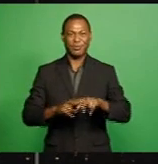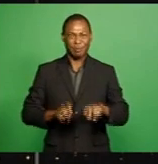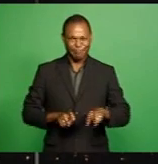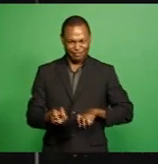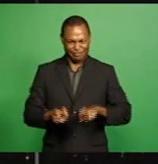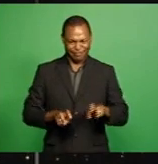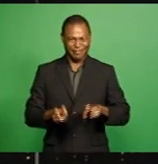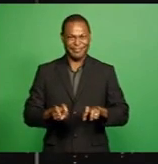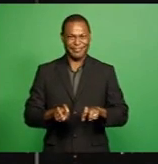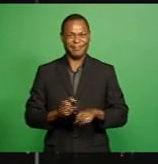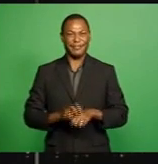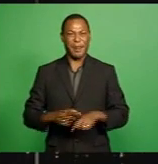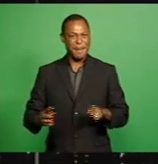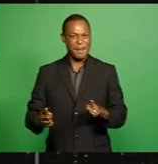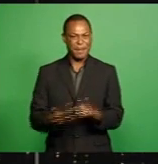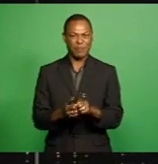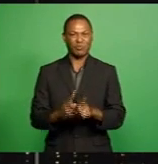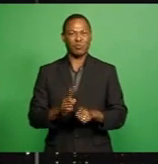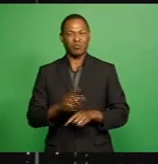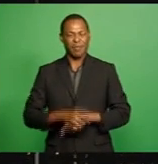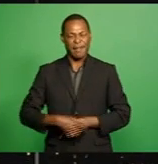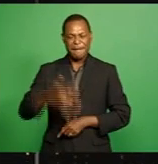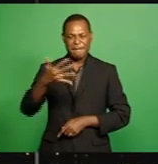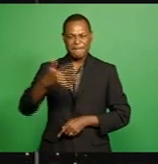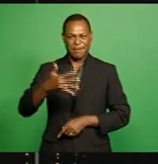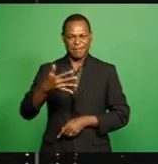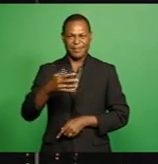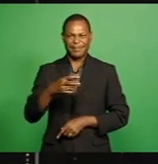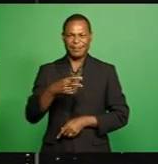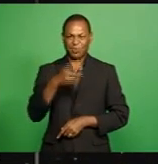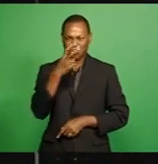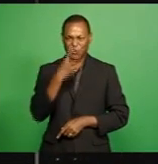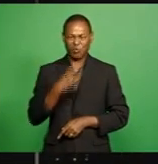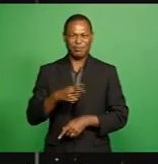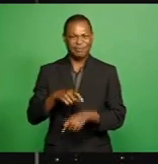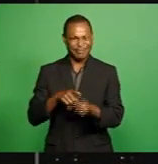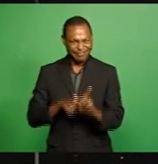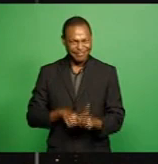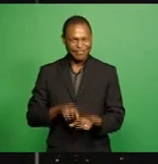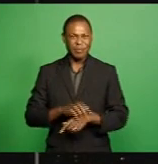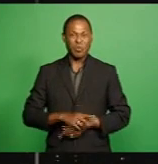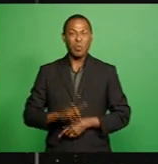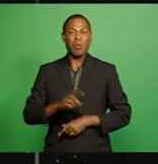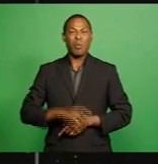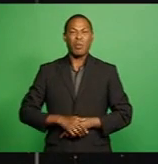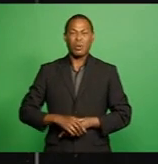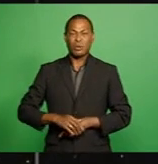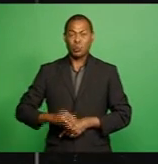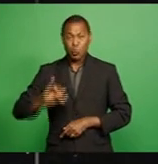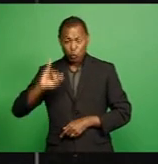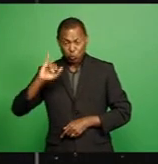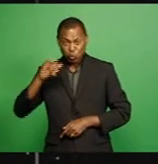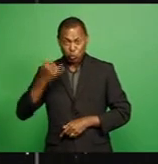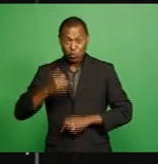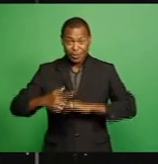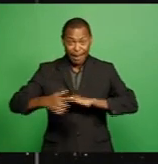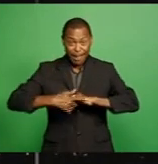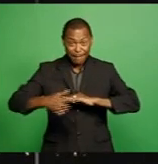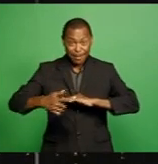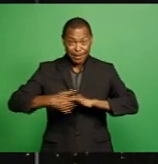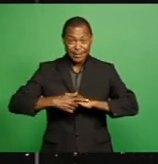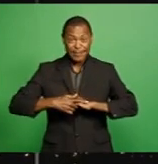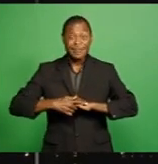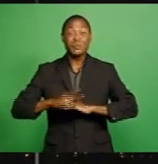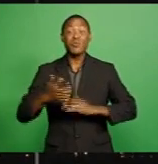drives 15-year-old Jared Shute. The Year 10 student made waves in the junior grade school interhouse competition